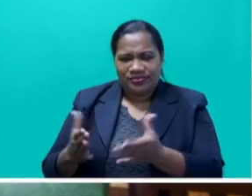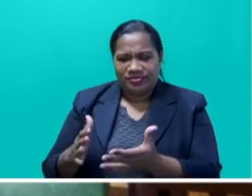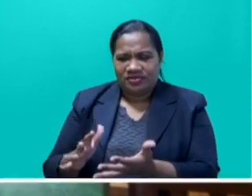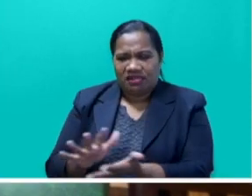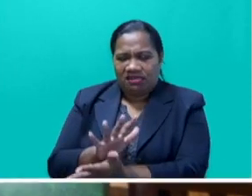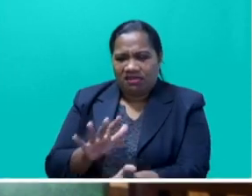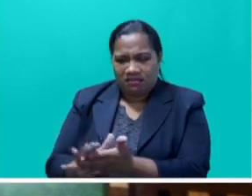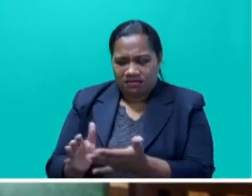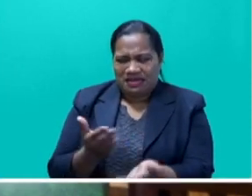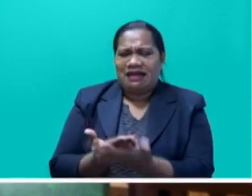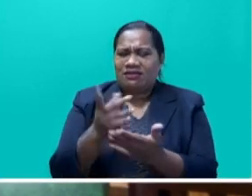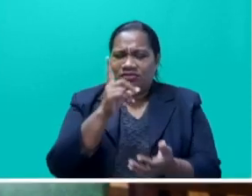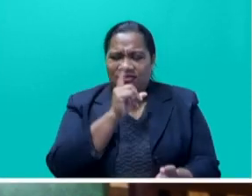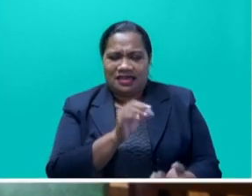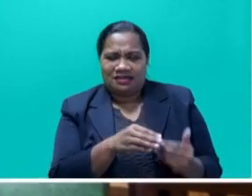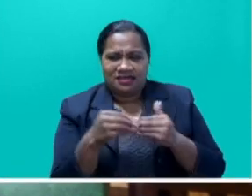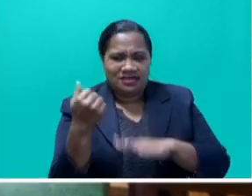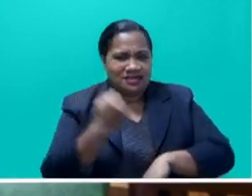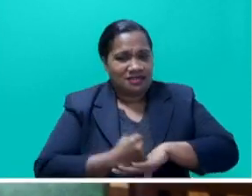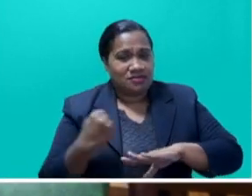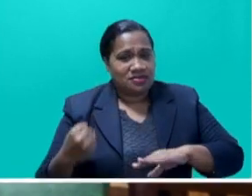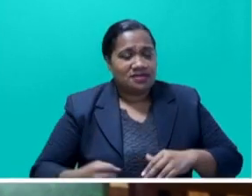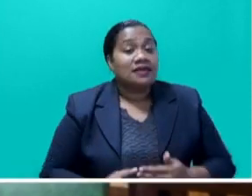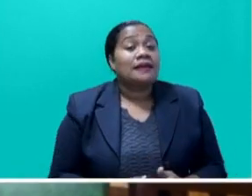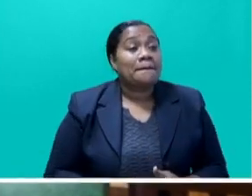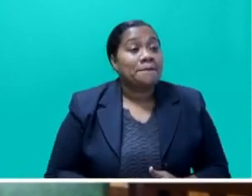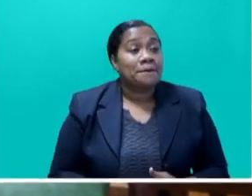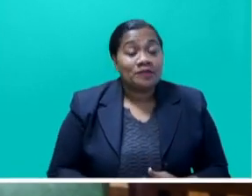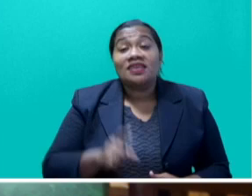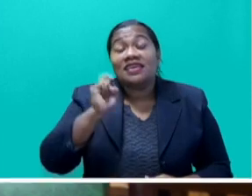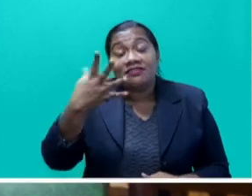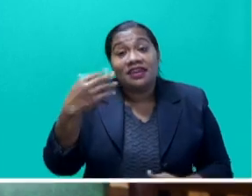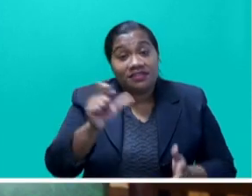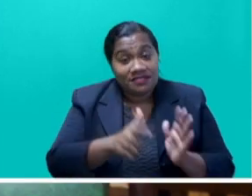Mr. Speaker, sir, let me just go. If I have time, I'll come back.